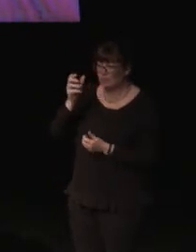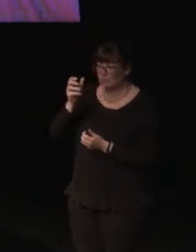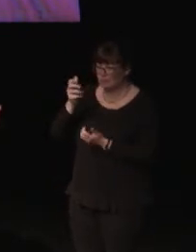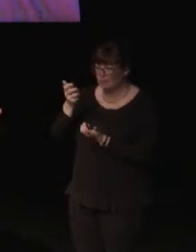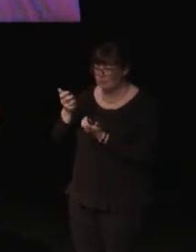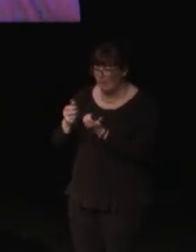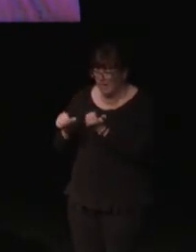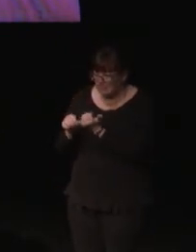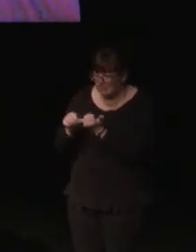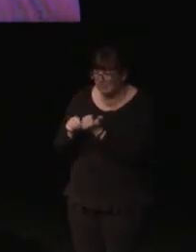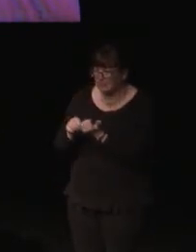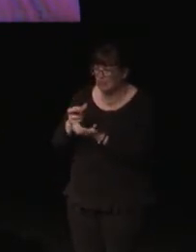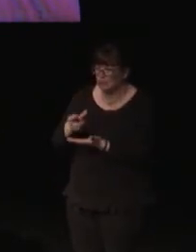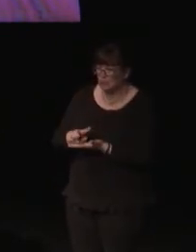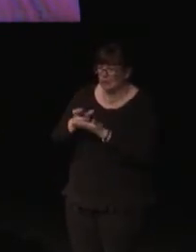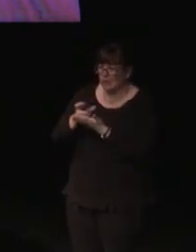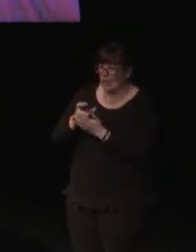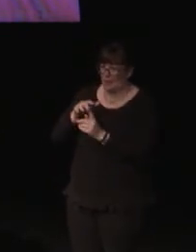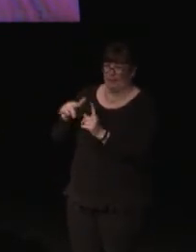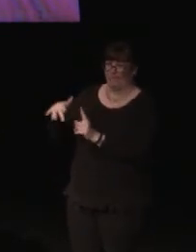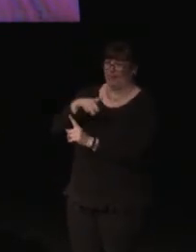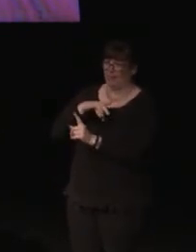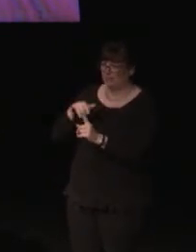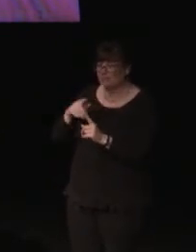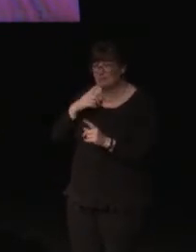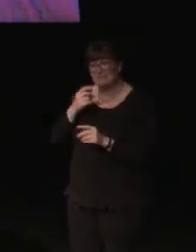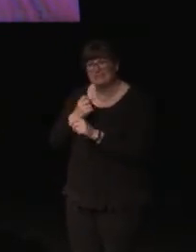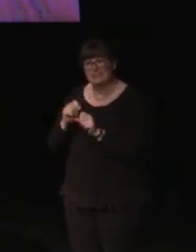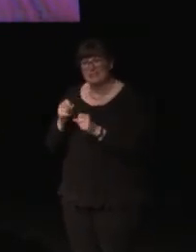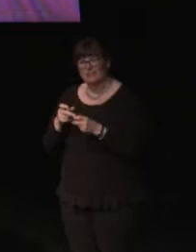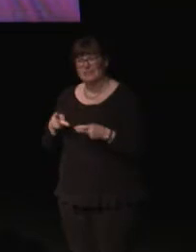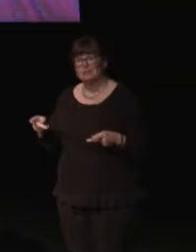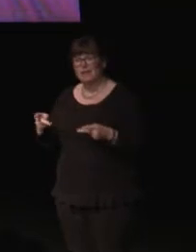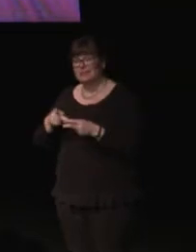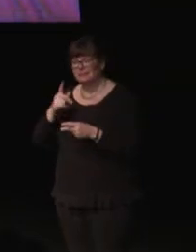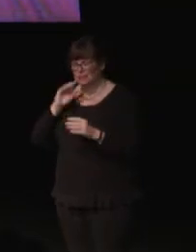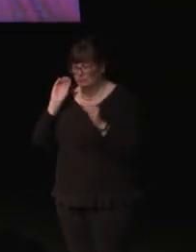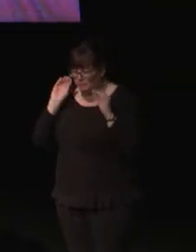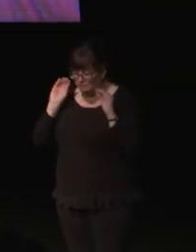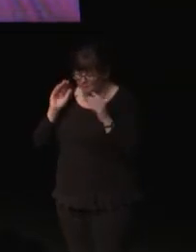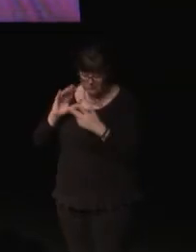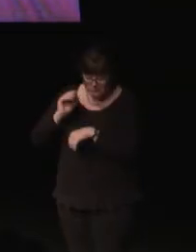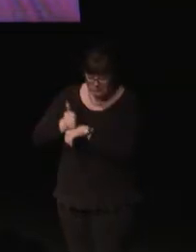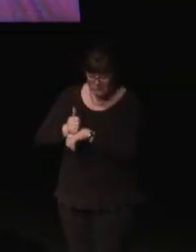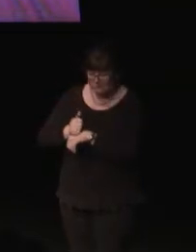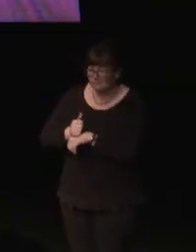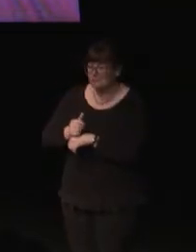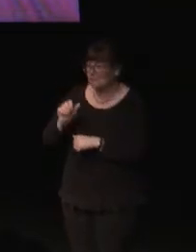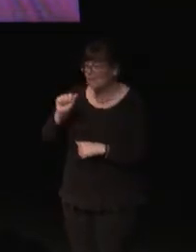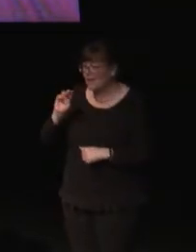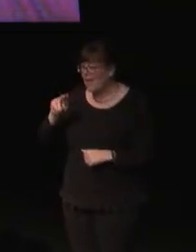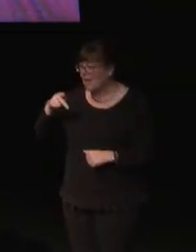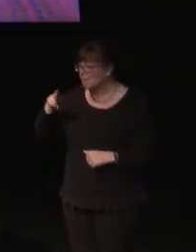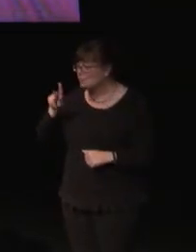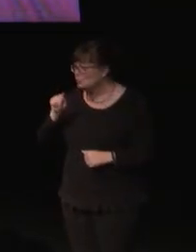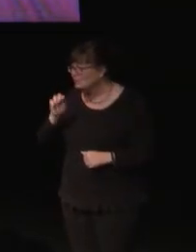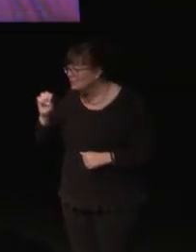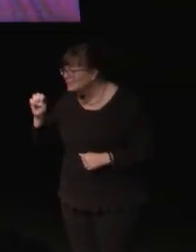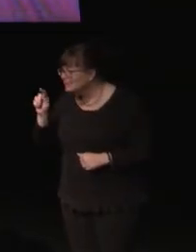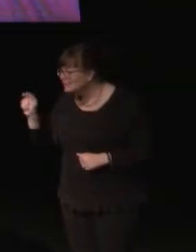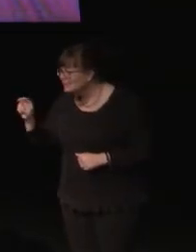a huge virtual space, safe space that I can put like my amputees or people that are working on walking